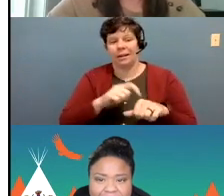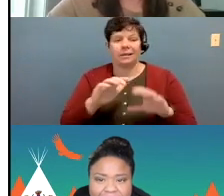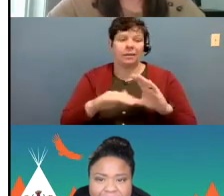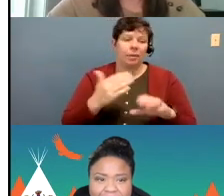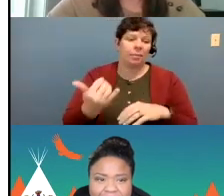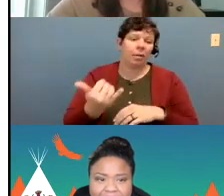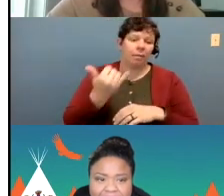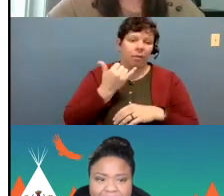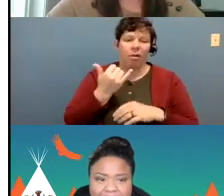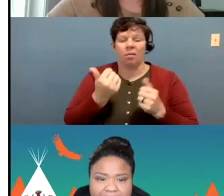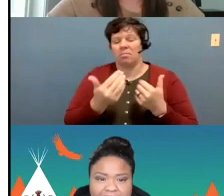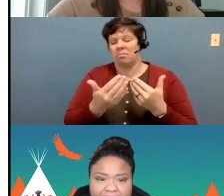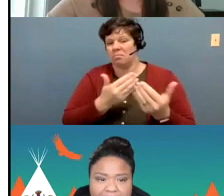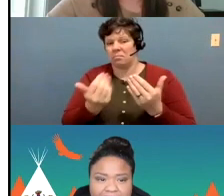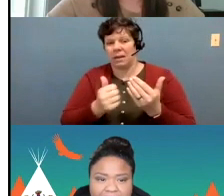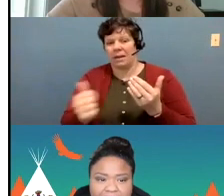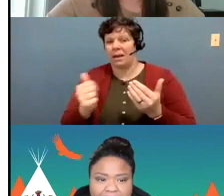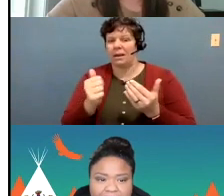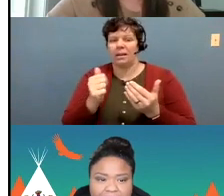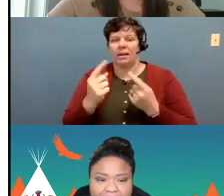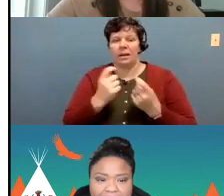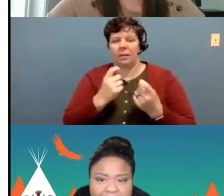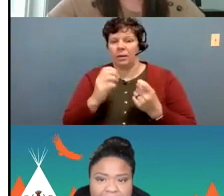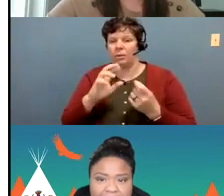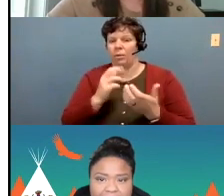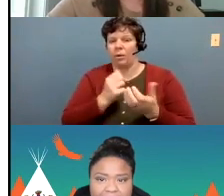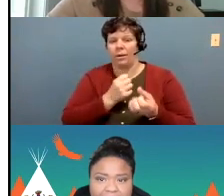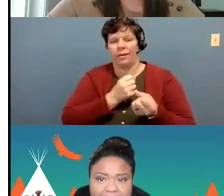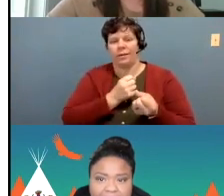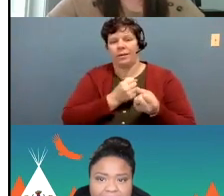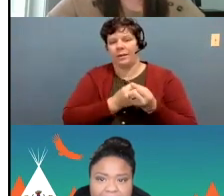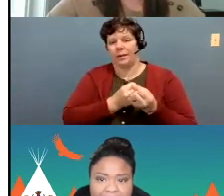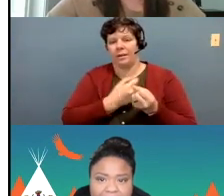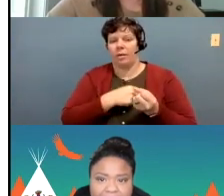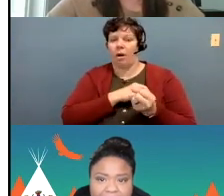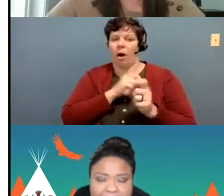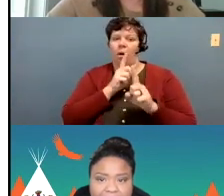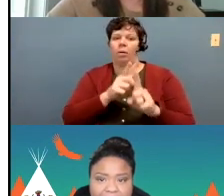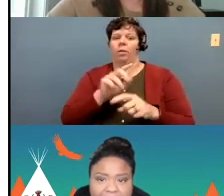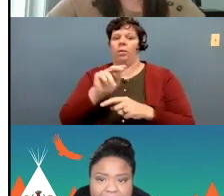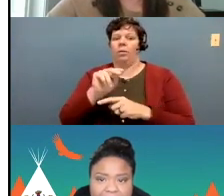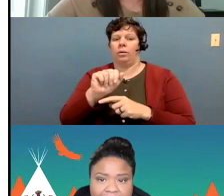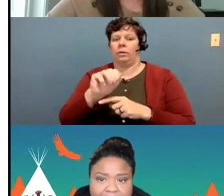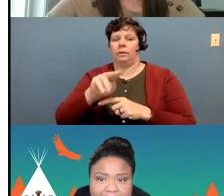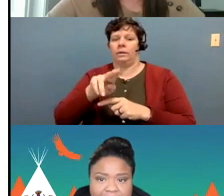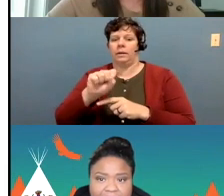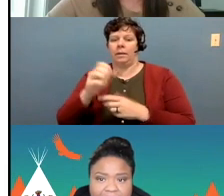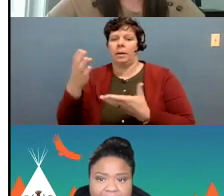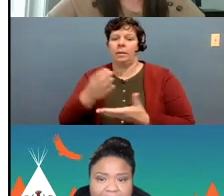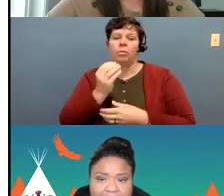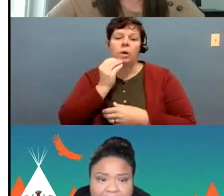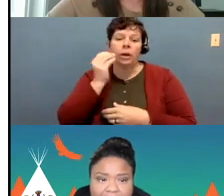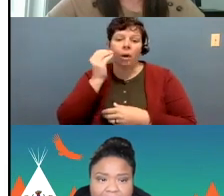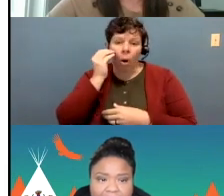if you have any questions or need assistance with anything. You know, our hope at NamUs is to bring home the missing and give a name to the